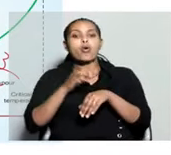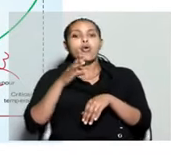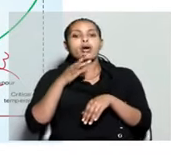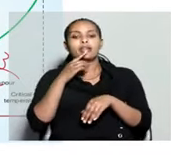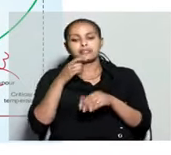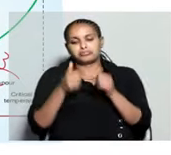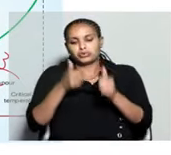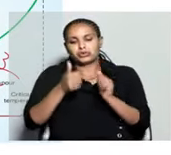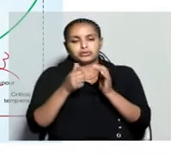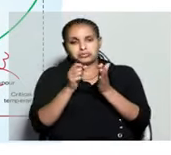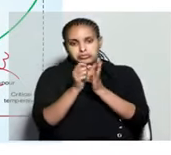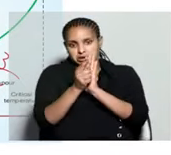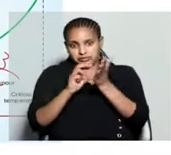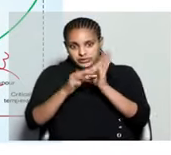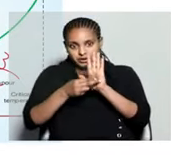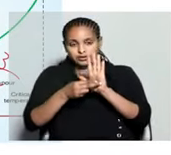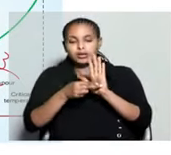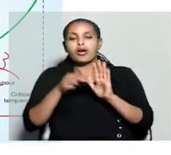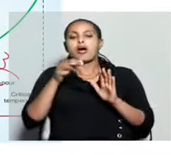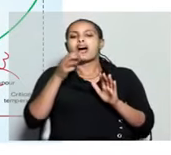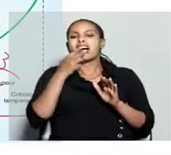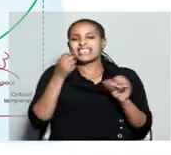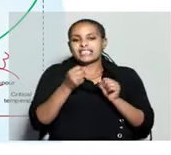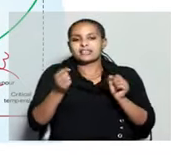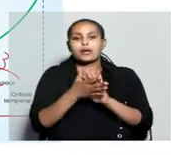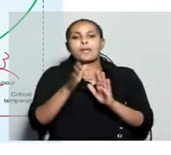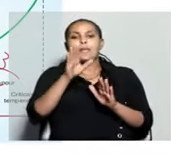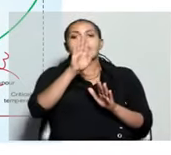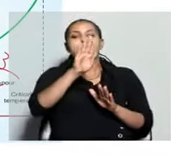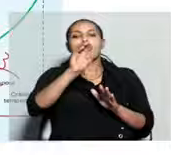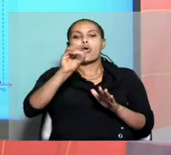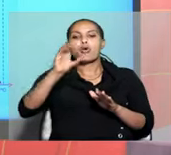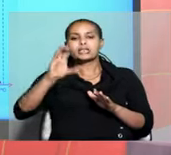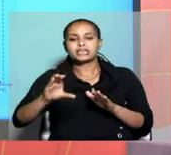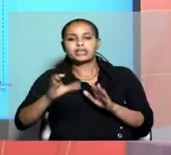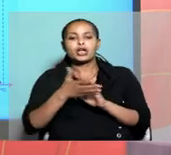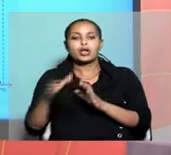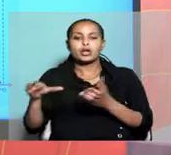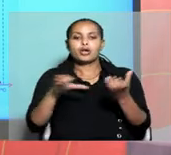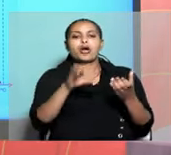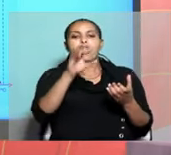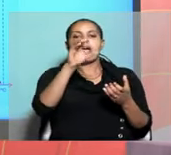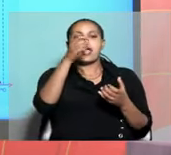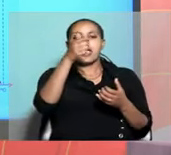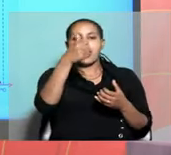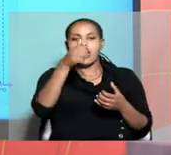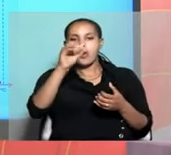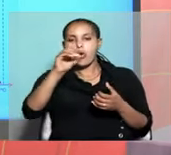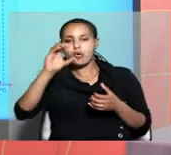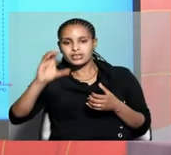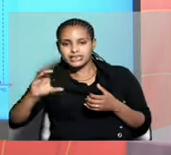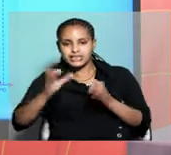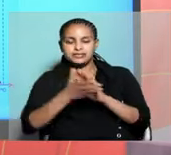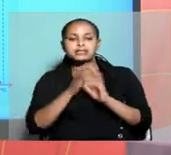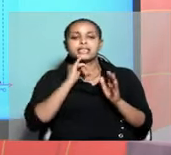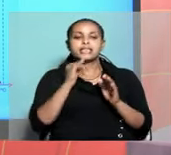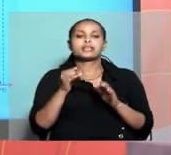is ice. B or C is liquid water. A or C